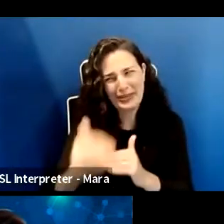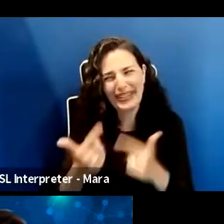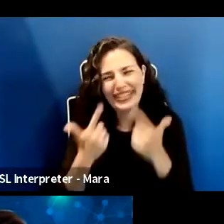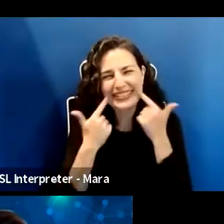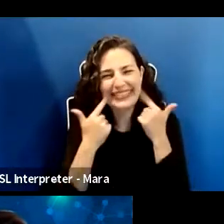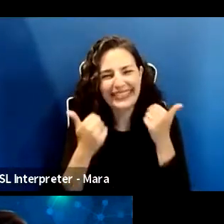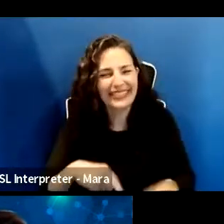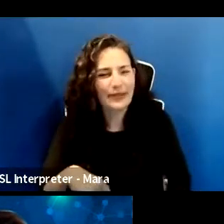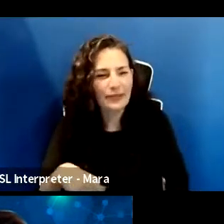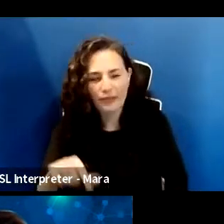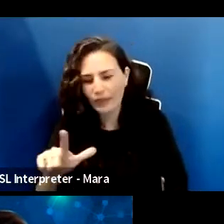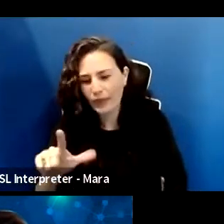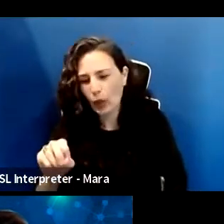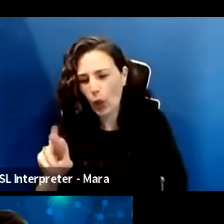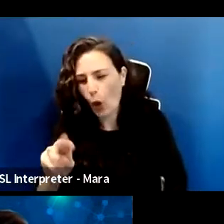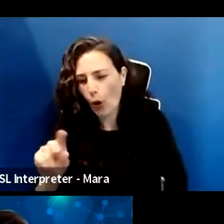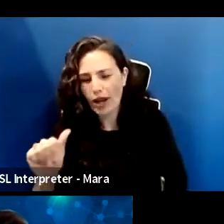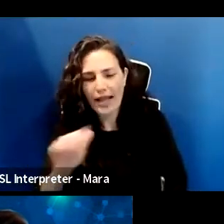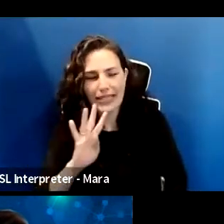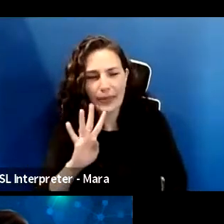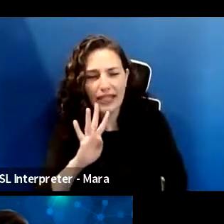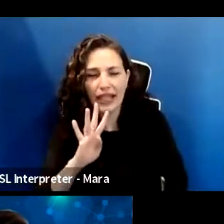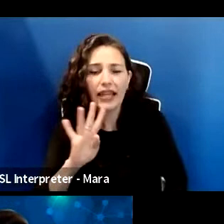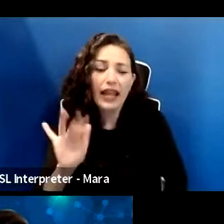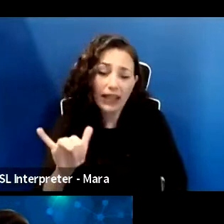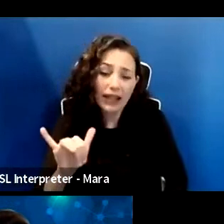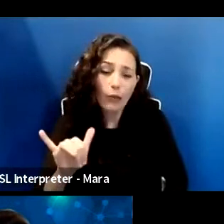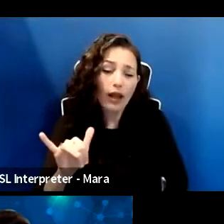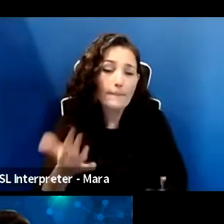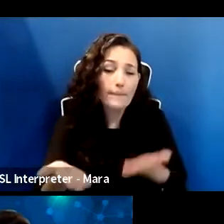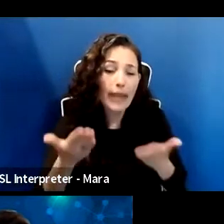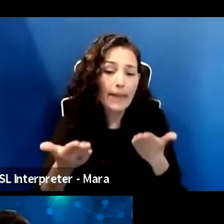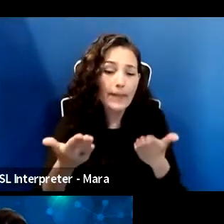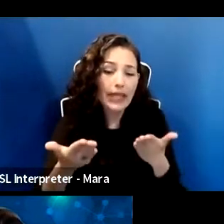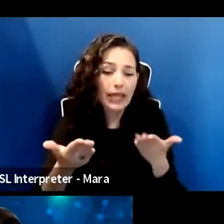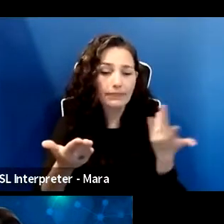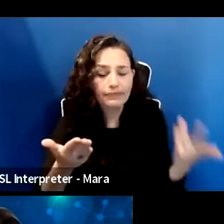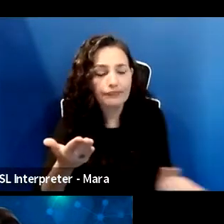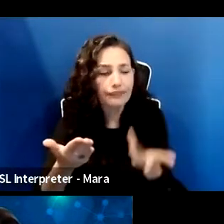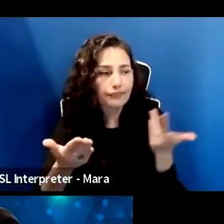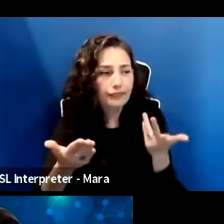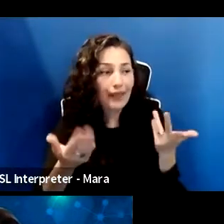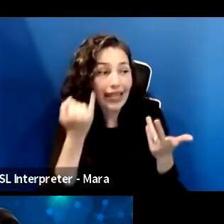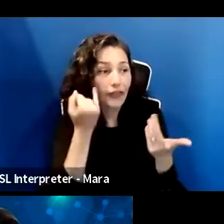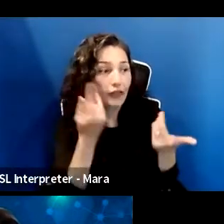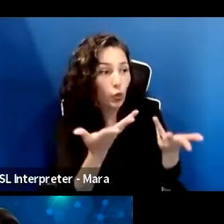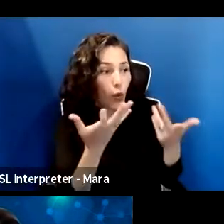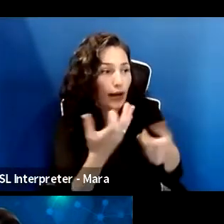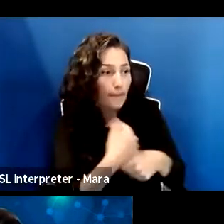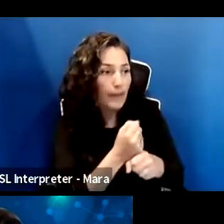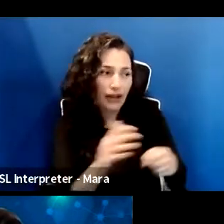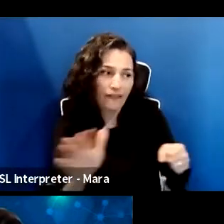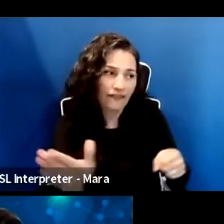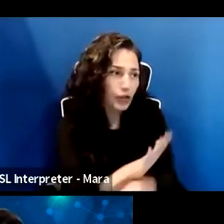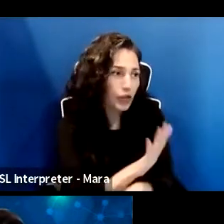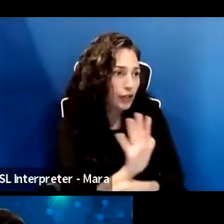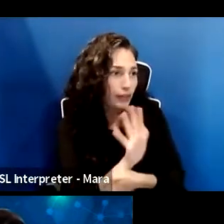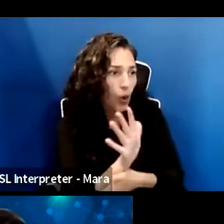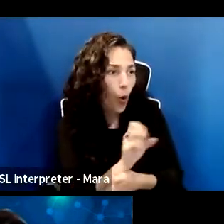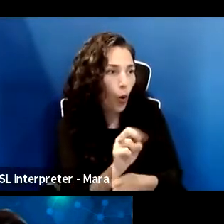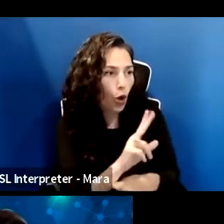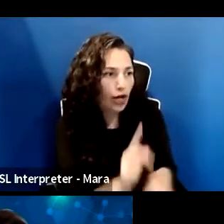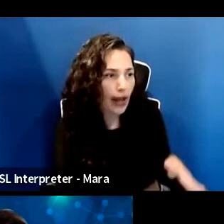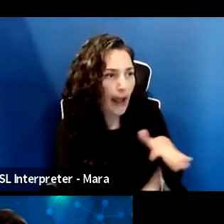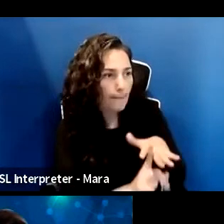there can be a situation where you want to make a feature or you want to make an episodic